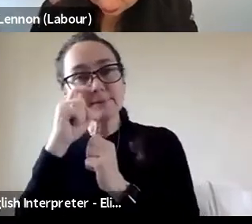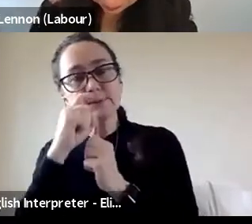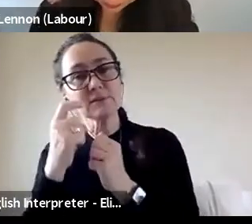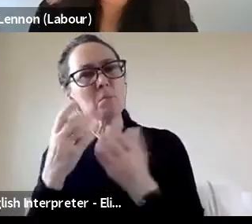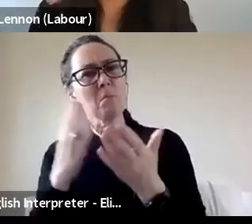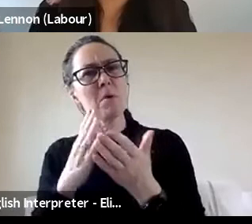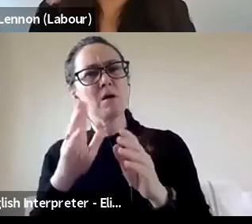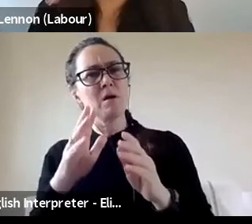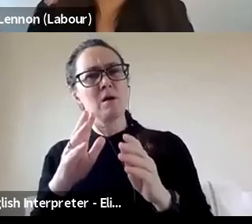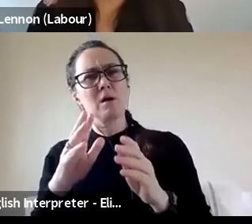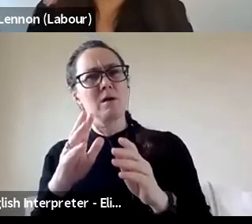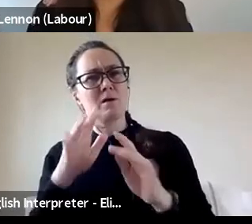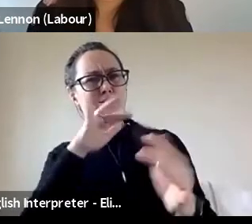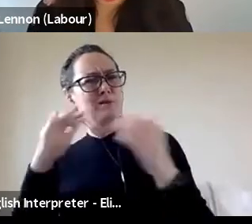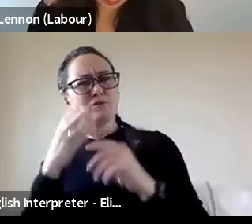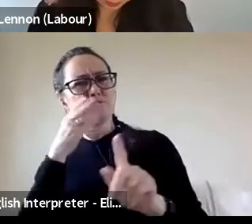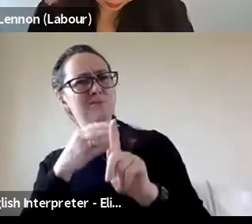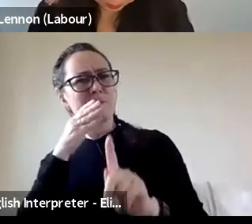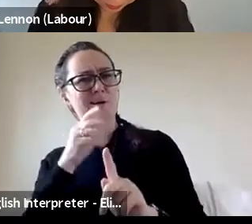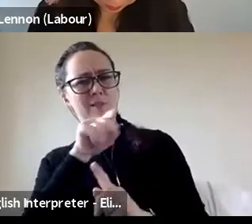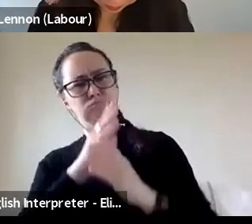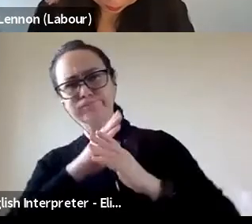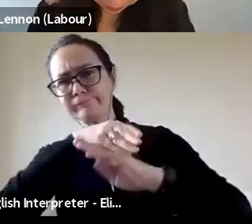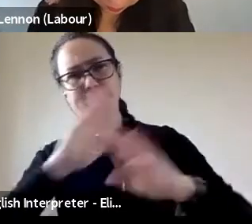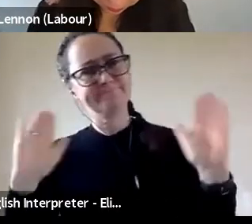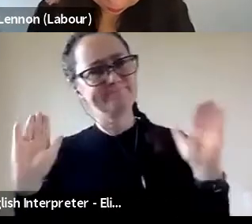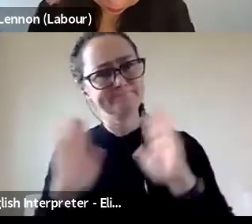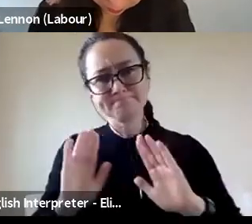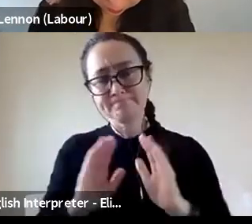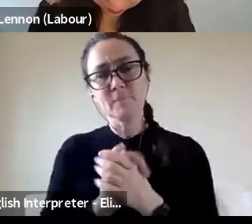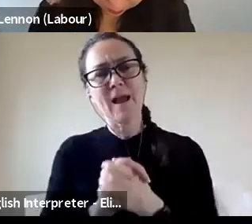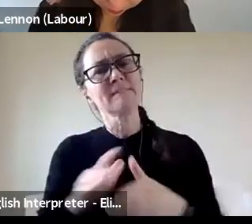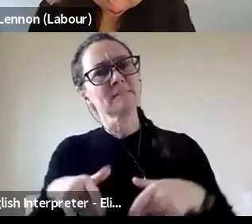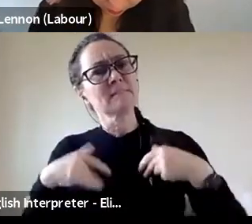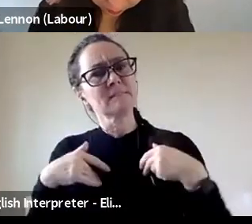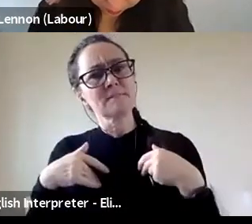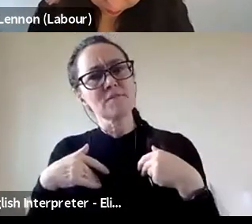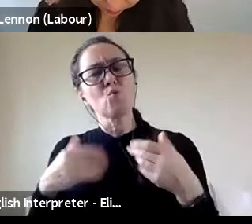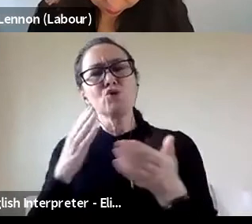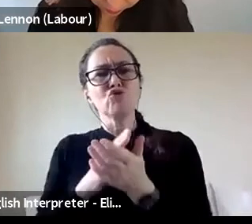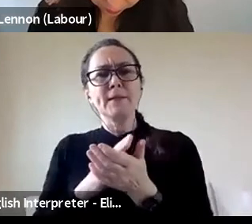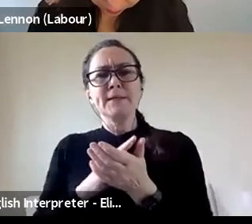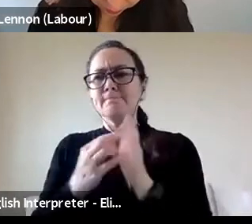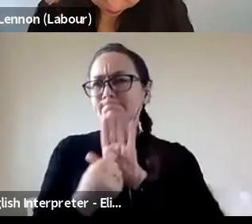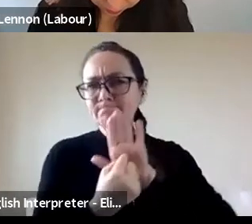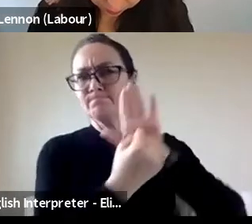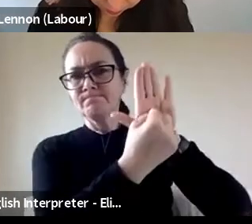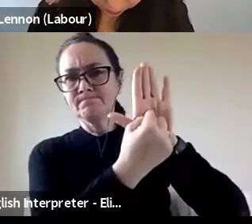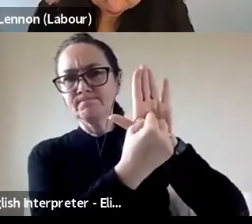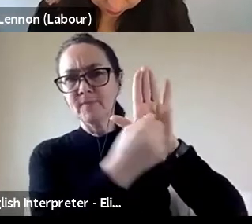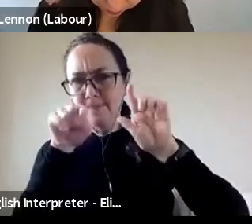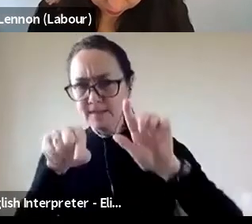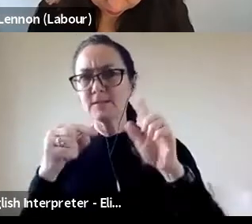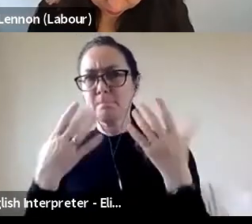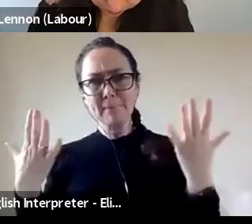unrecognised or by and large unrecognised. So I think it's one of the issues is to highlight the issue far more, and